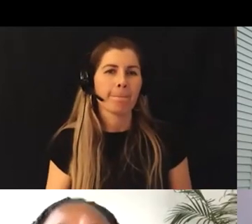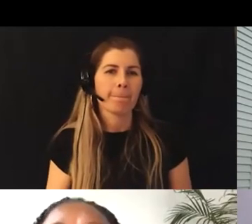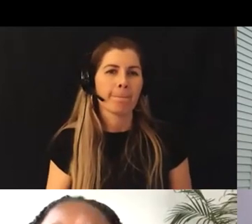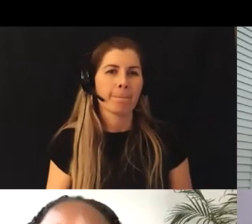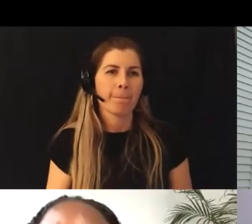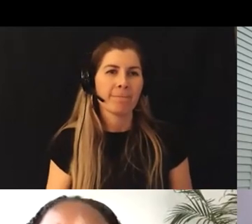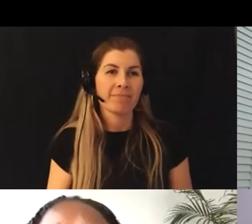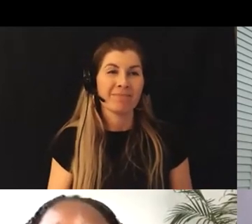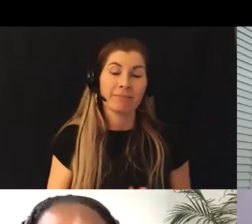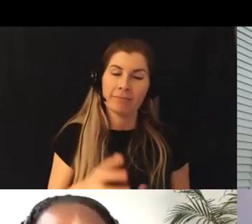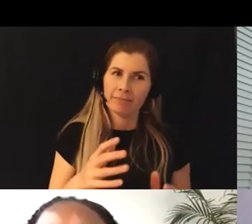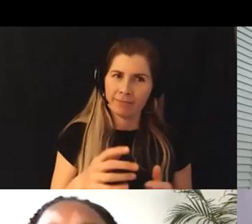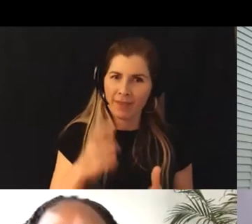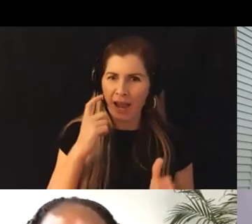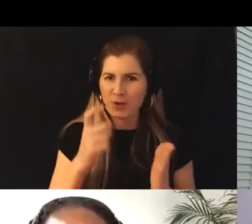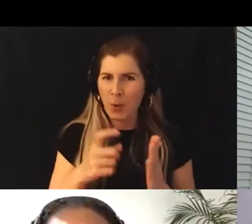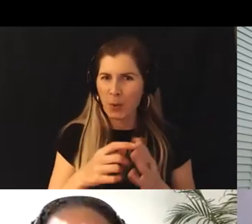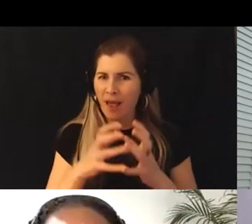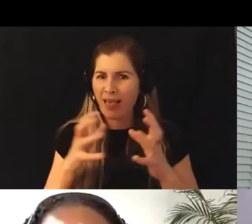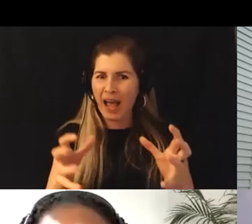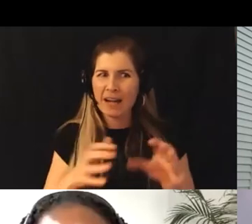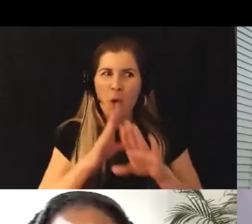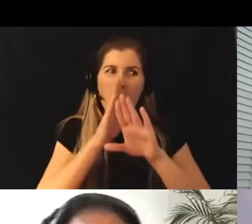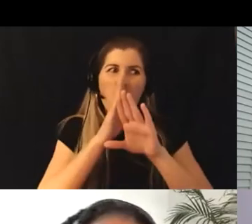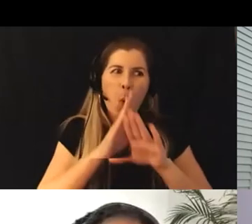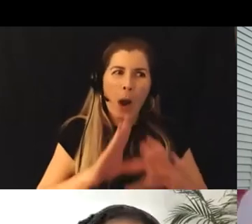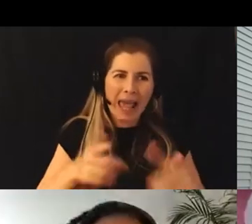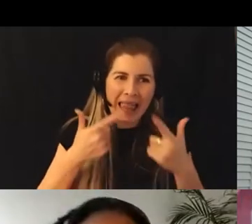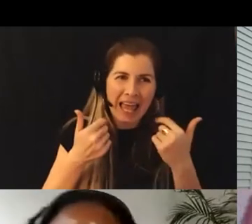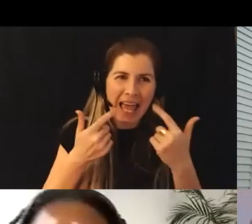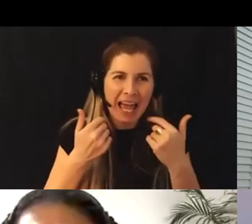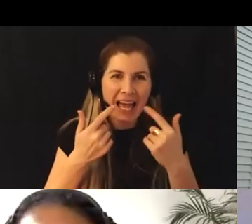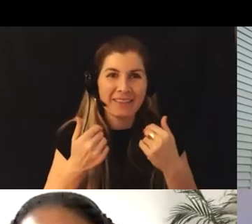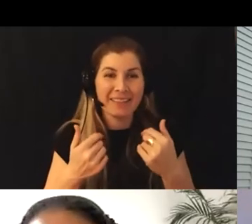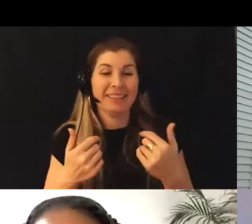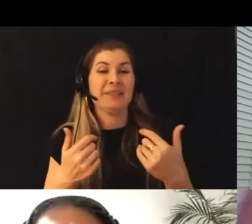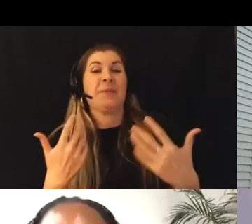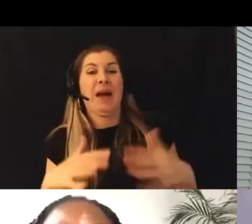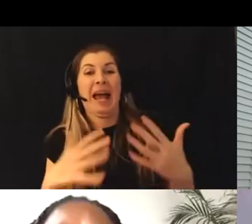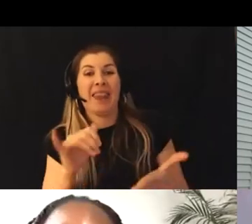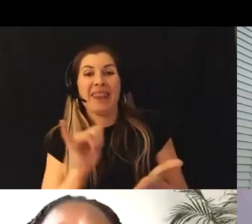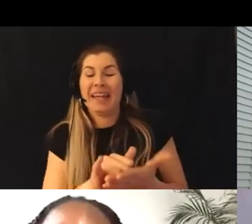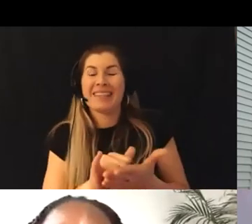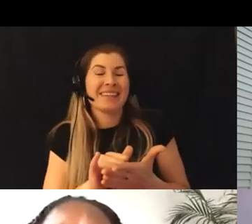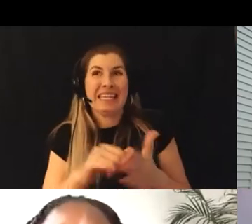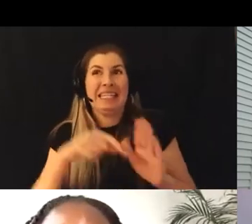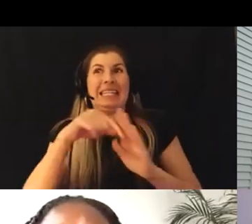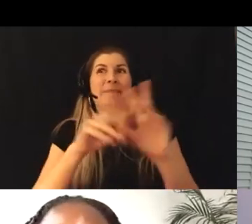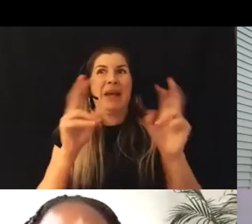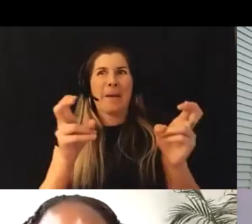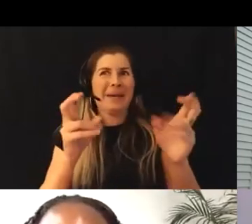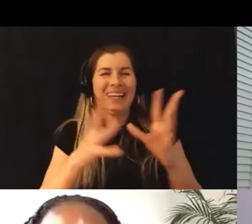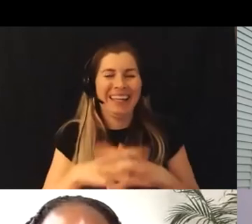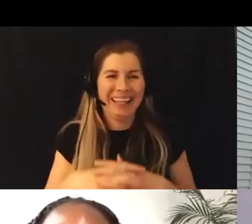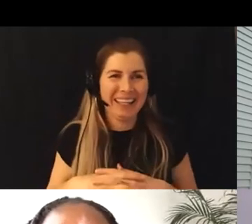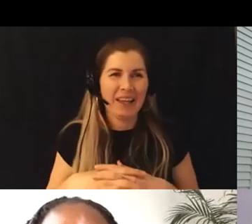Mm-hmm. There's a lot of silent laughter. Just a tiny topic right thrown in at the end. Well, if it is a